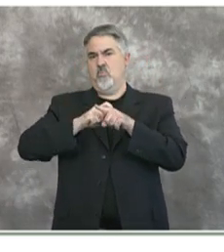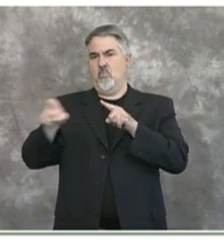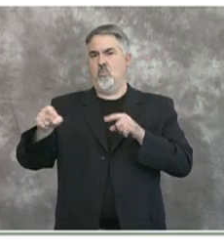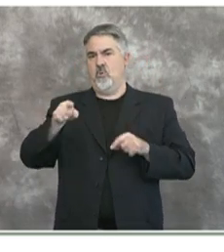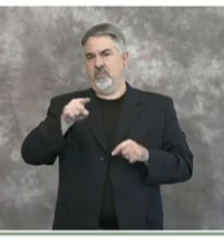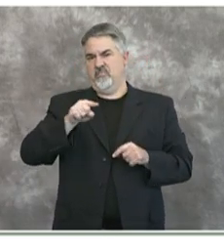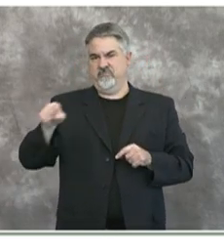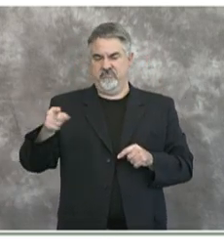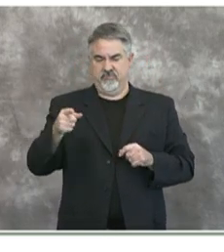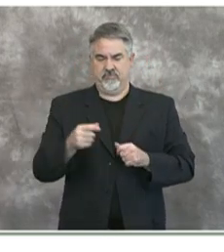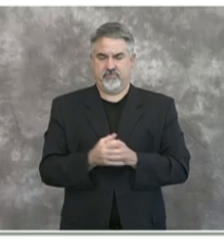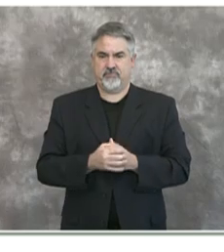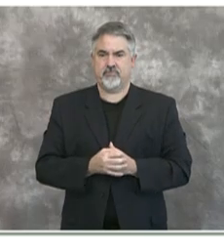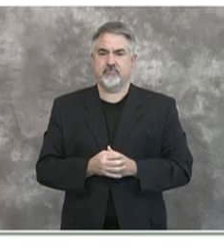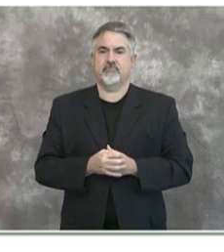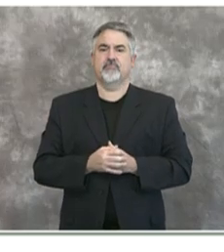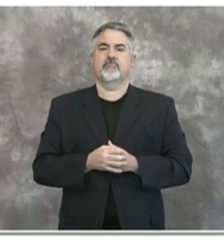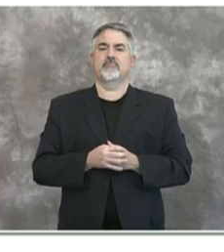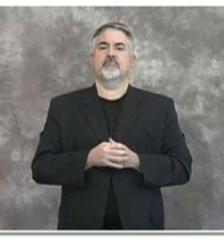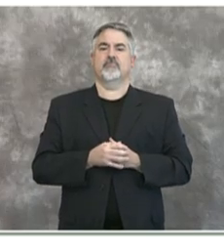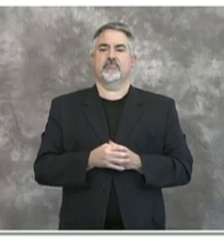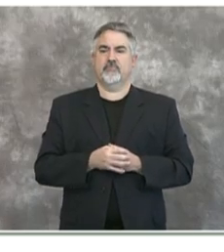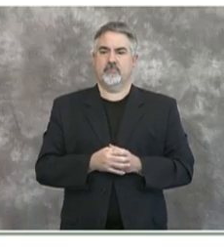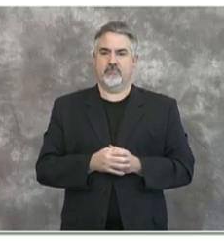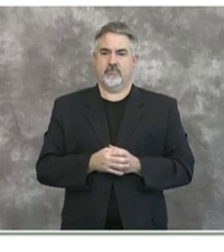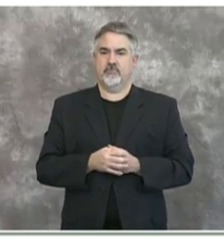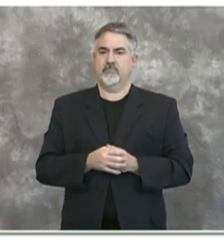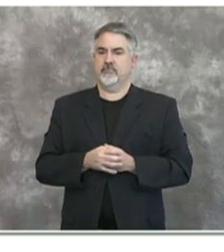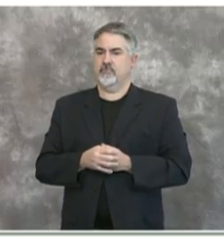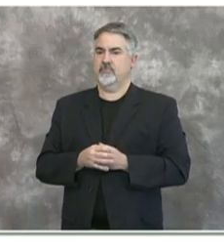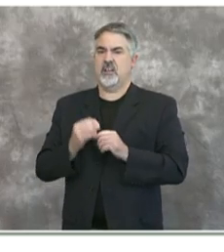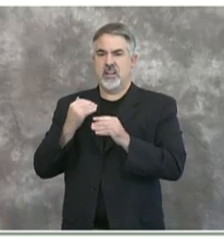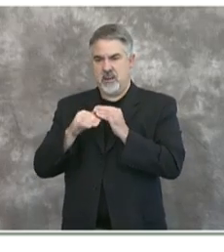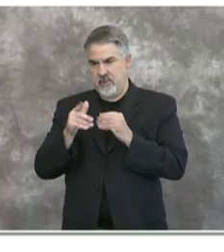858-694-2888 or email